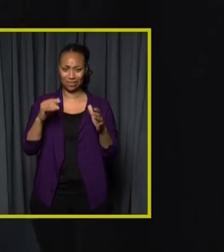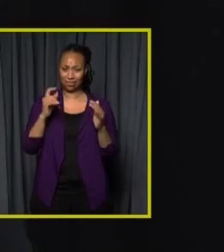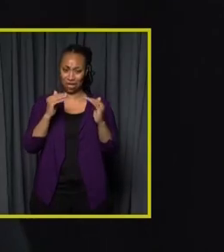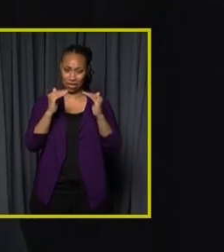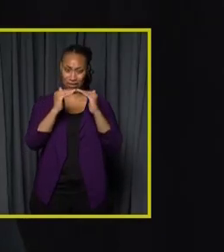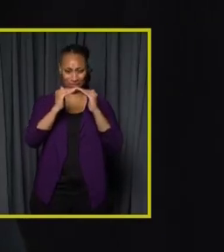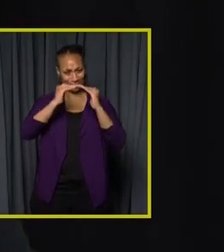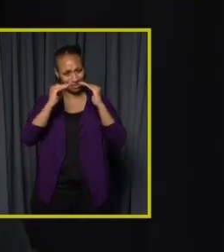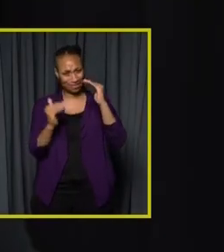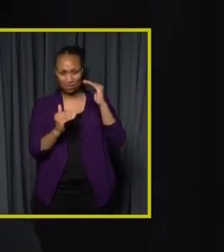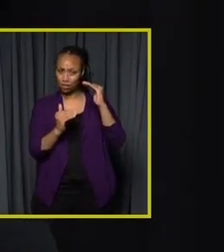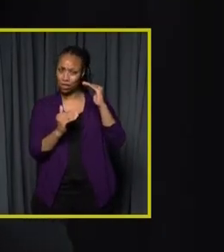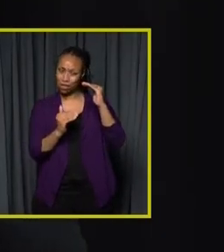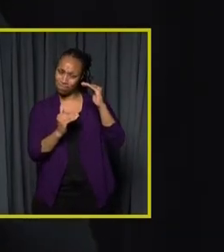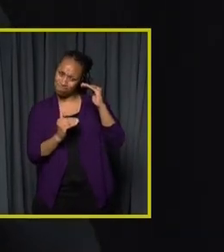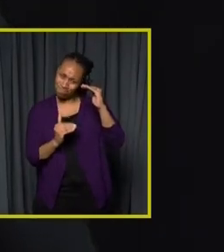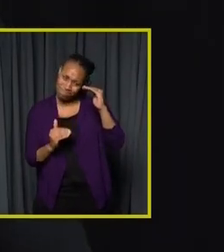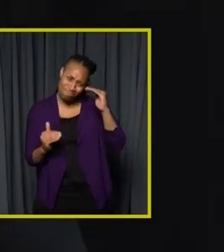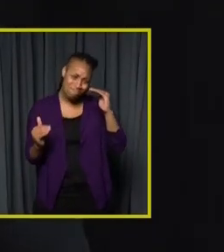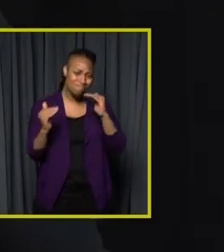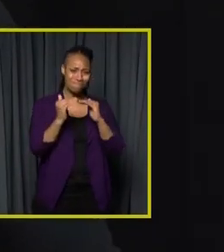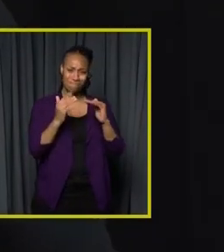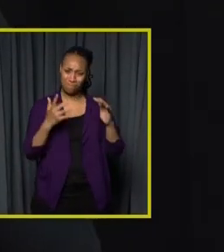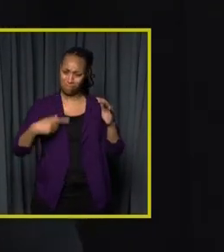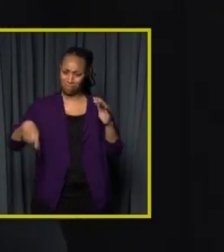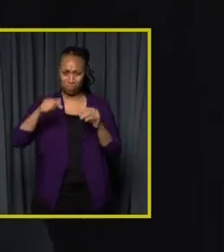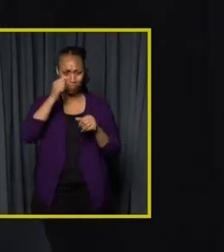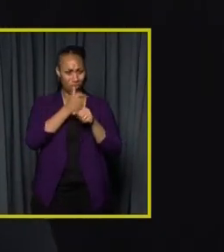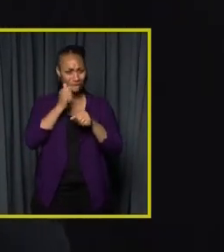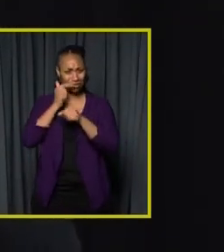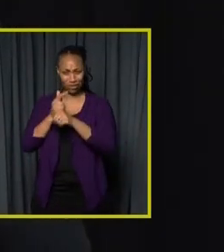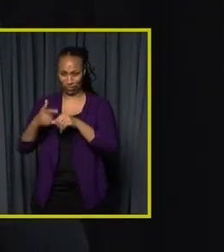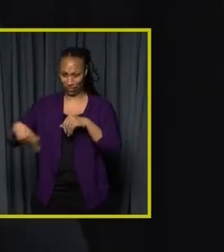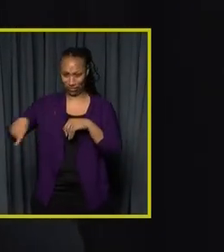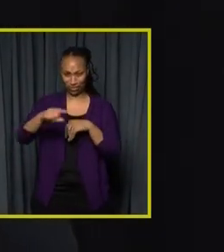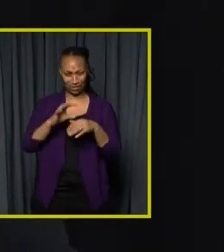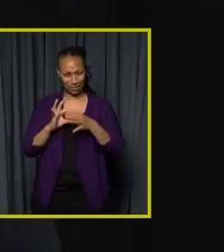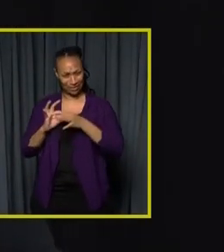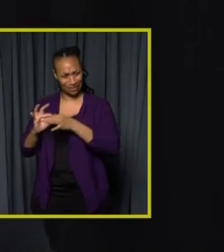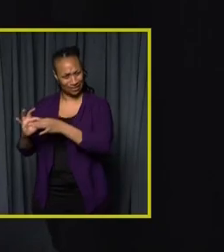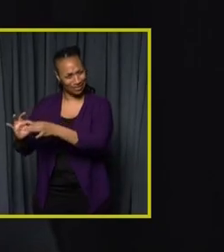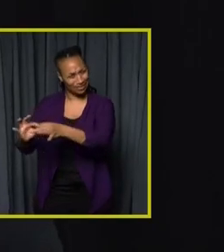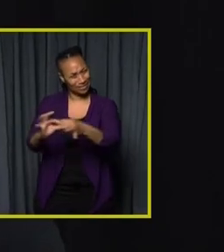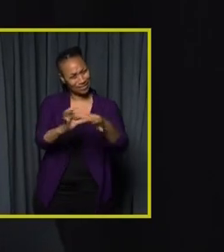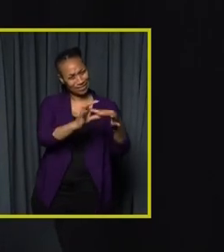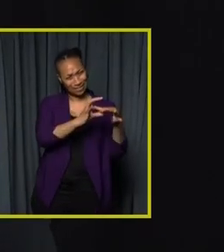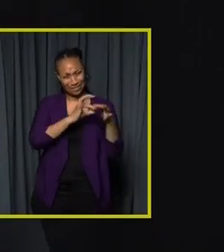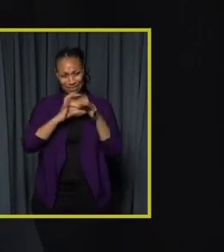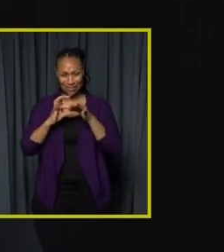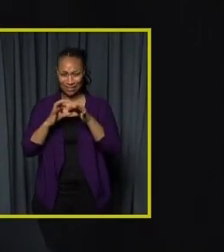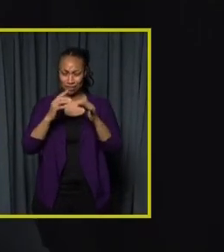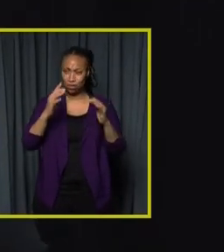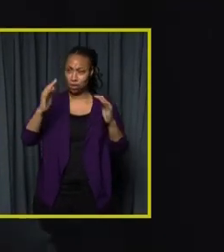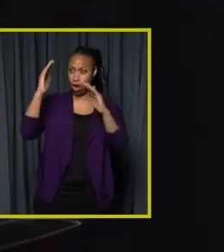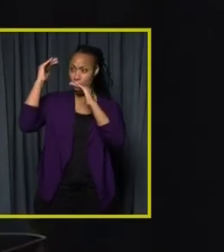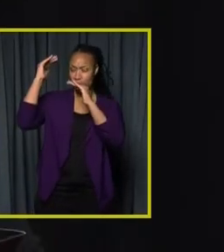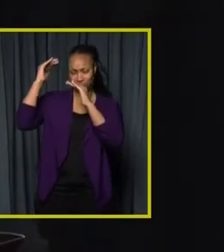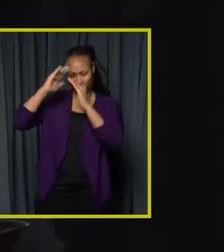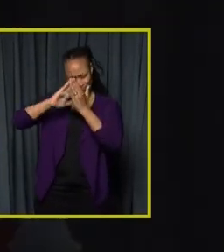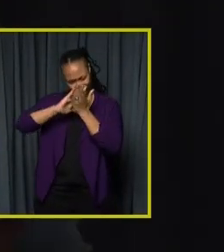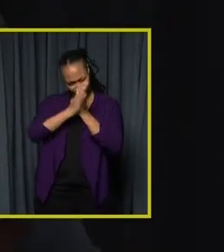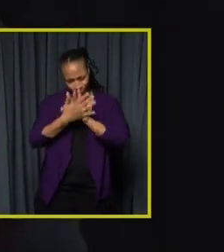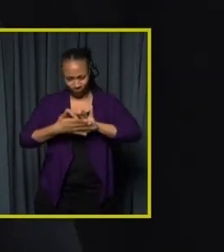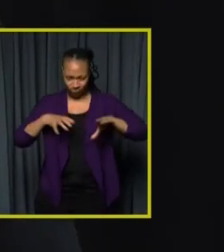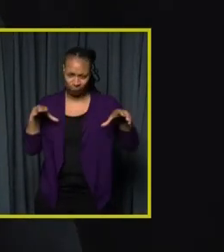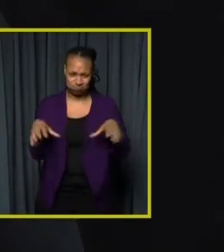good. Now is the time to make justice a reality for all of God's children. So